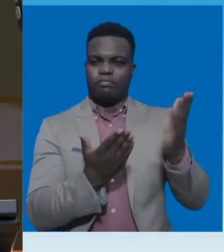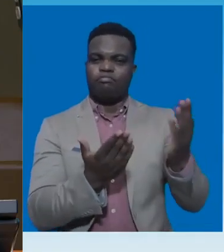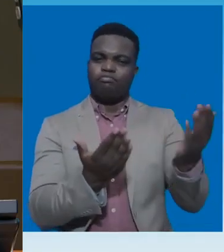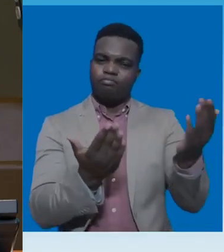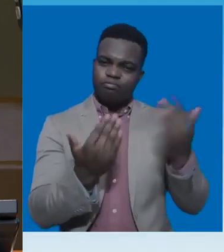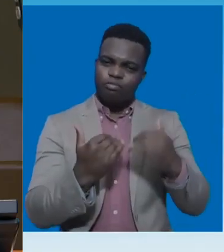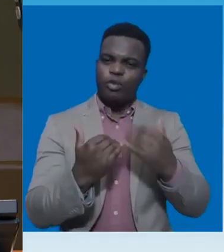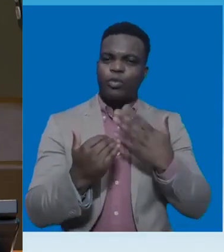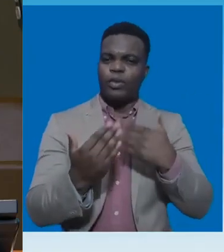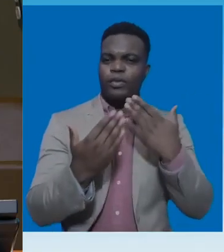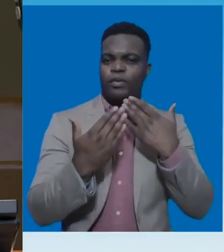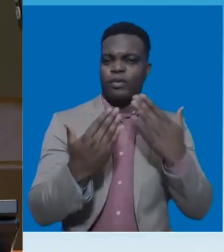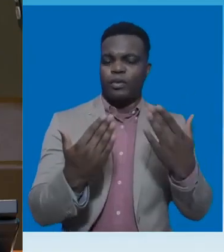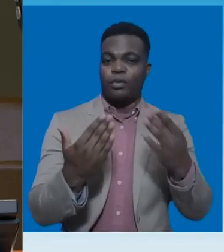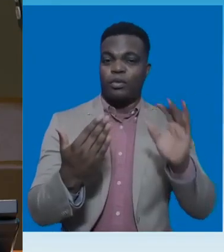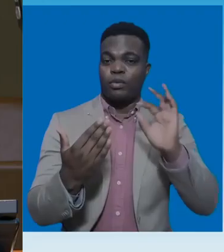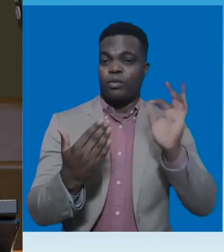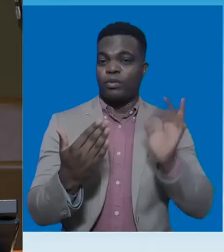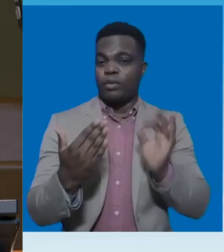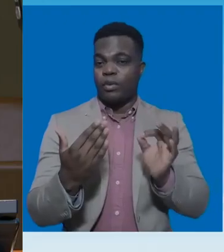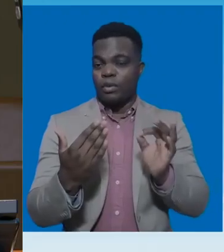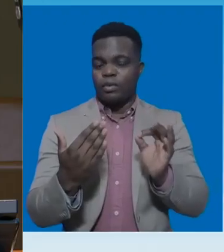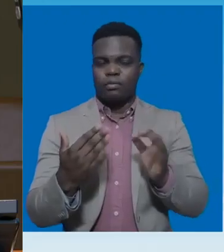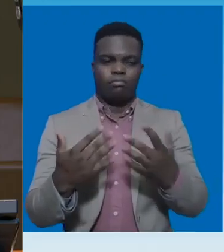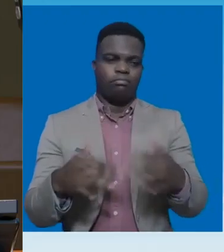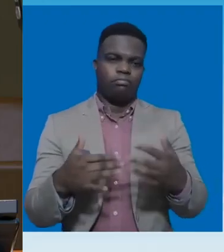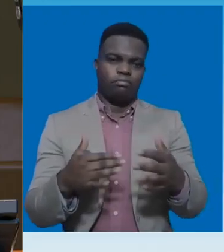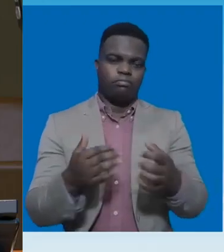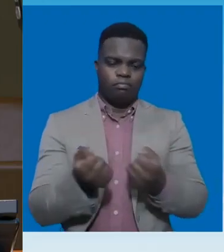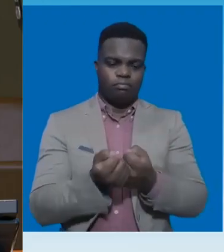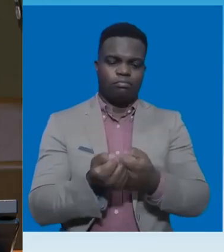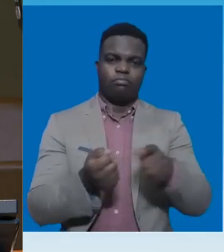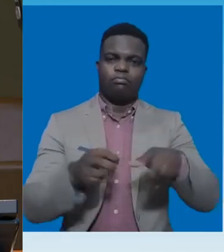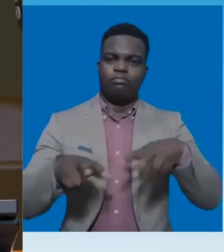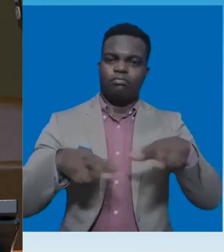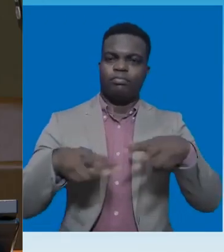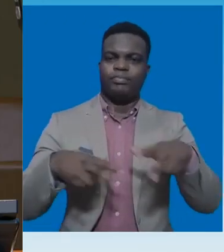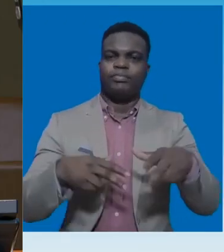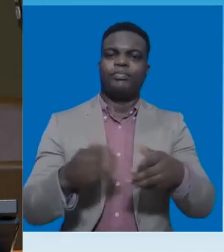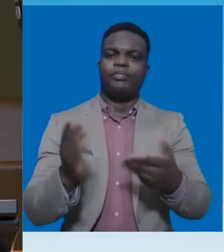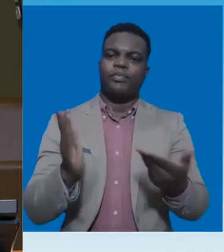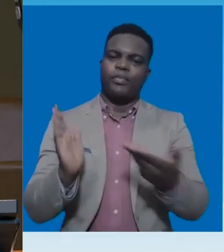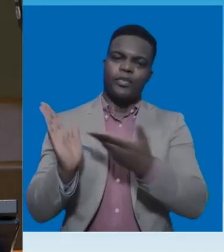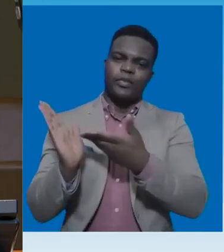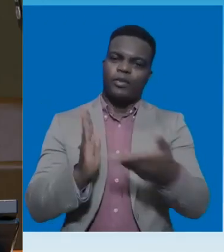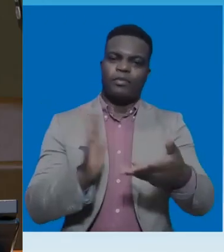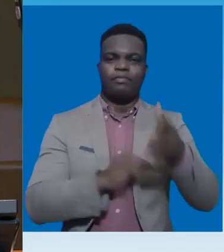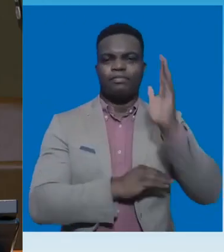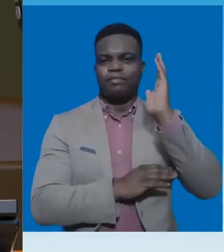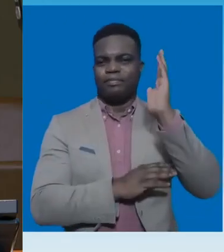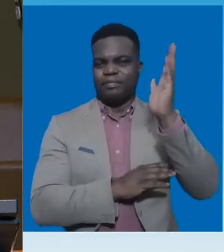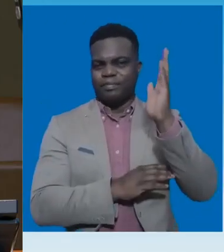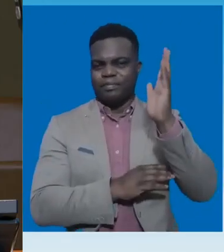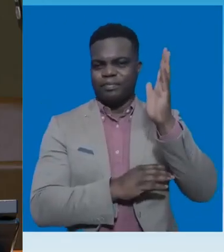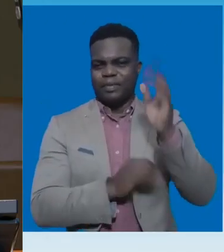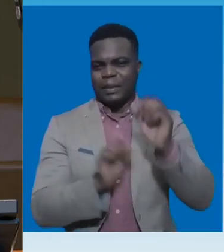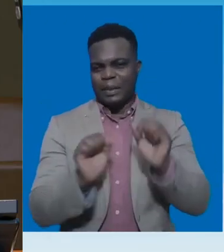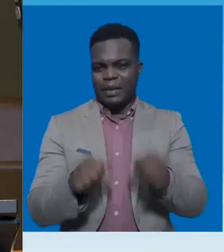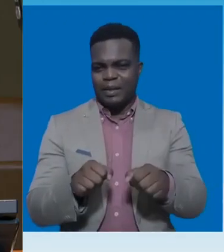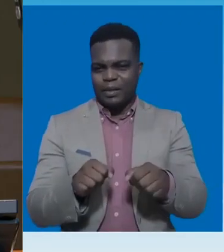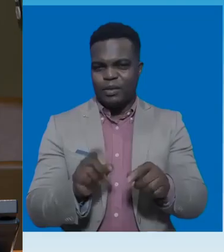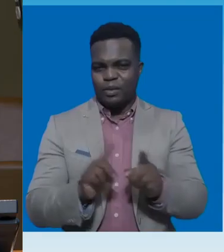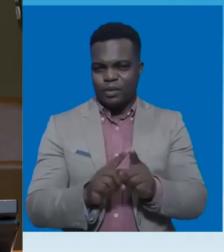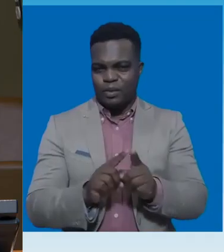give the floor for you to share your interventions. And I call your name. Kindly